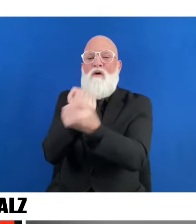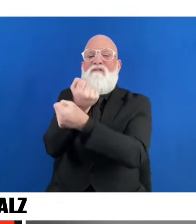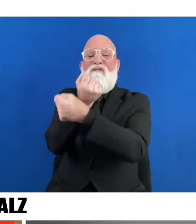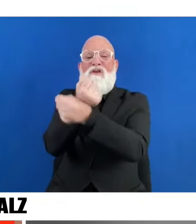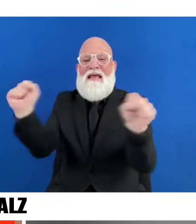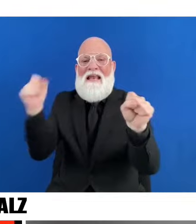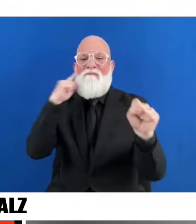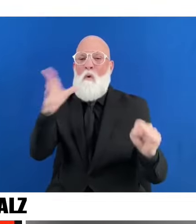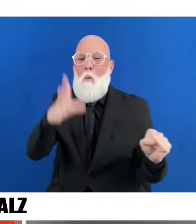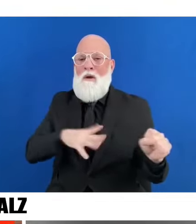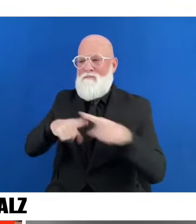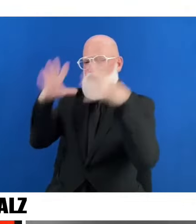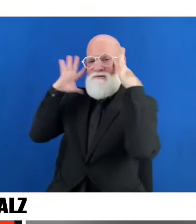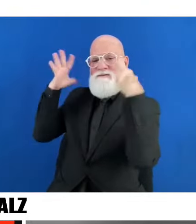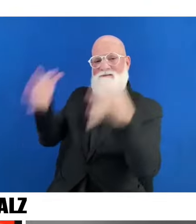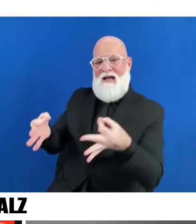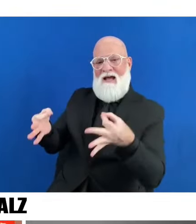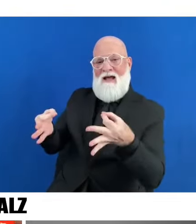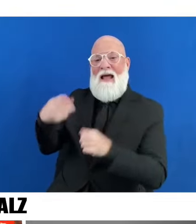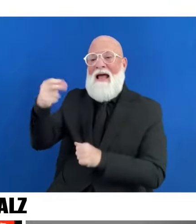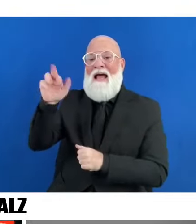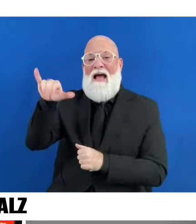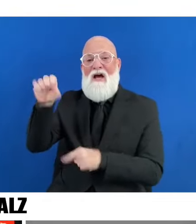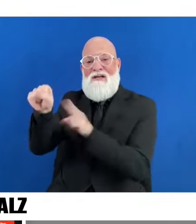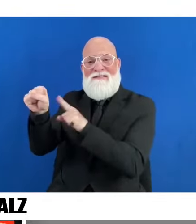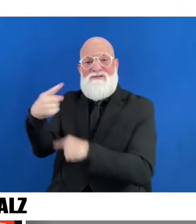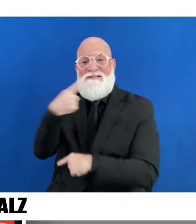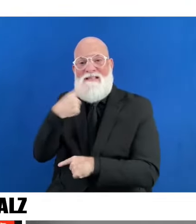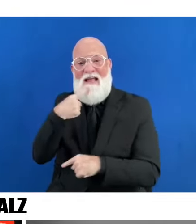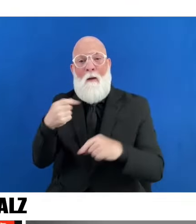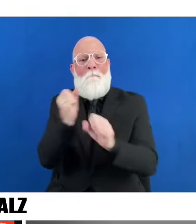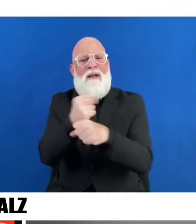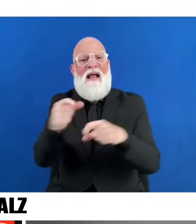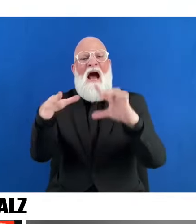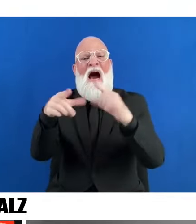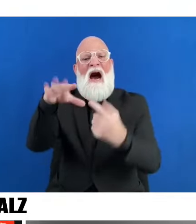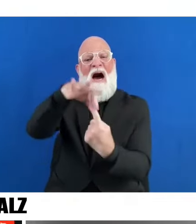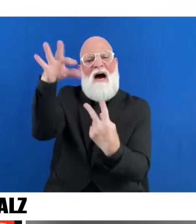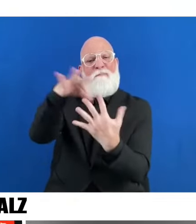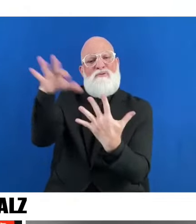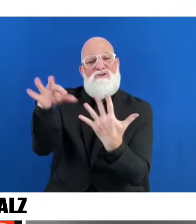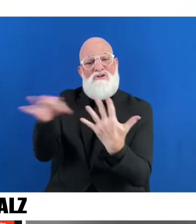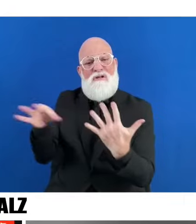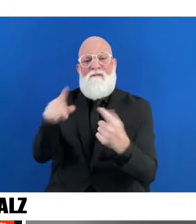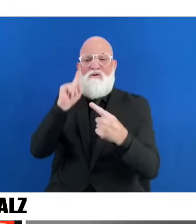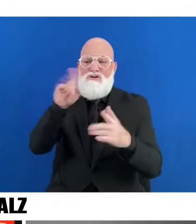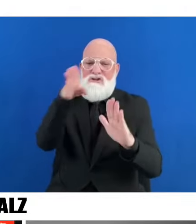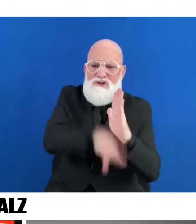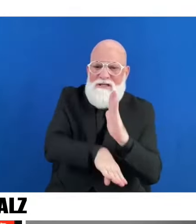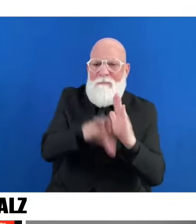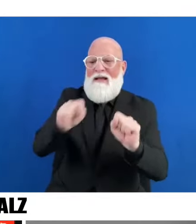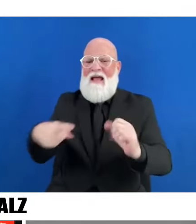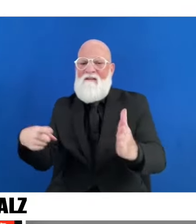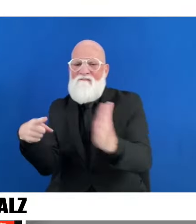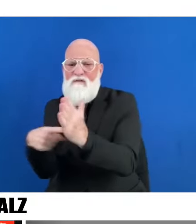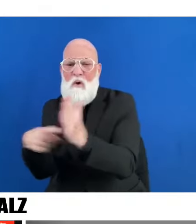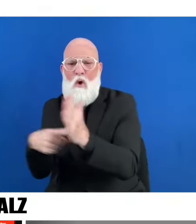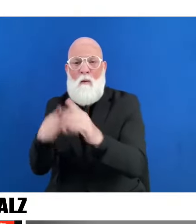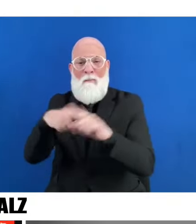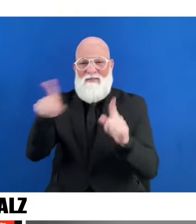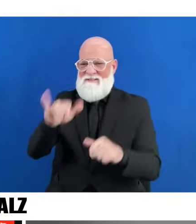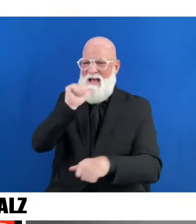case, to make options for children more affordable, a $6,000 child tax credit, but we're not going to base that on the backs of making someone